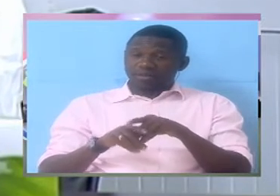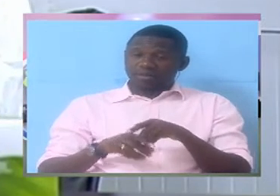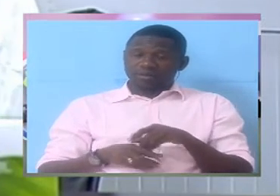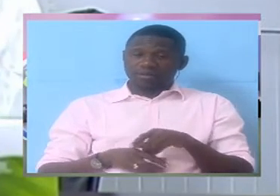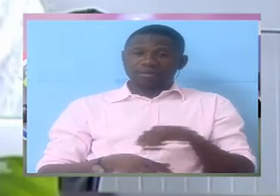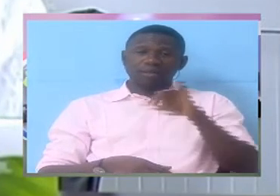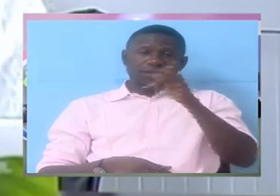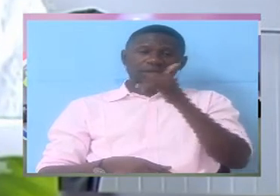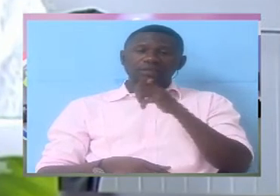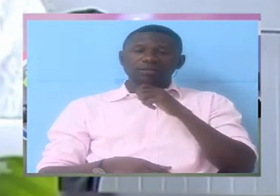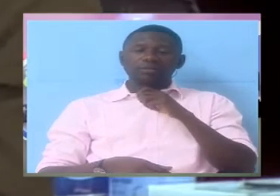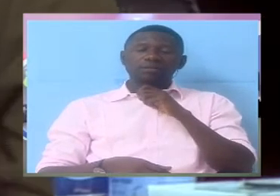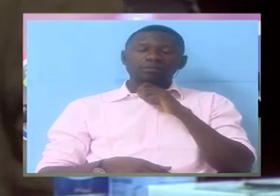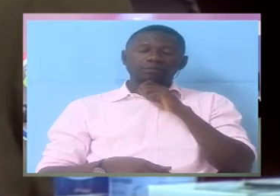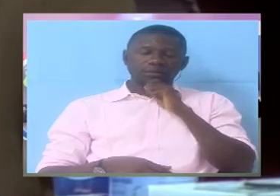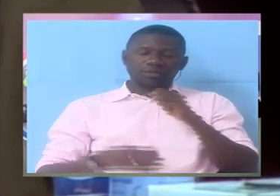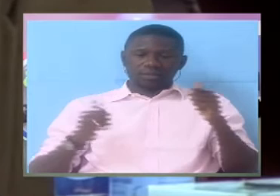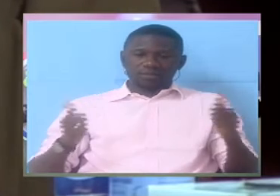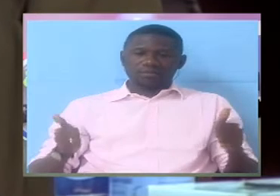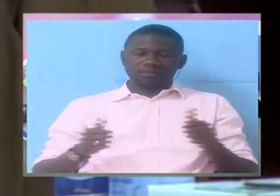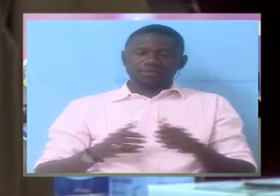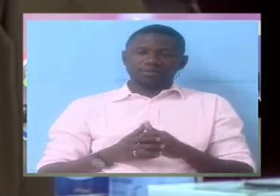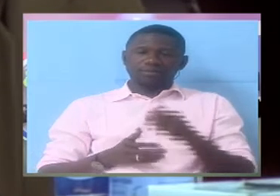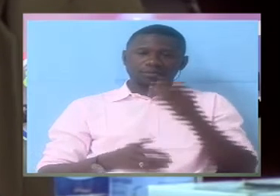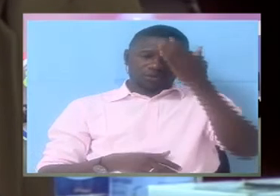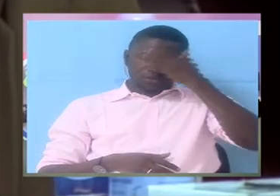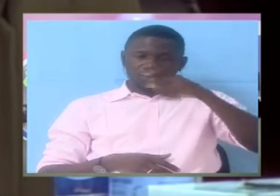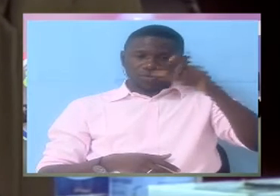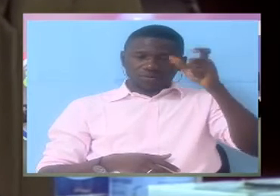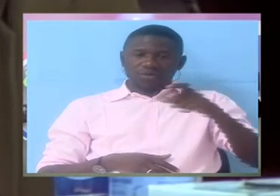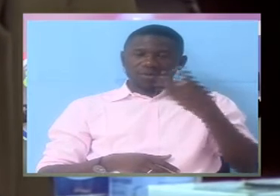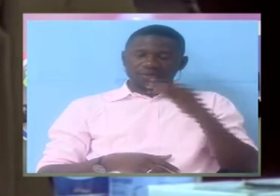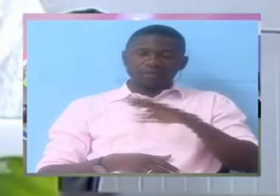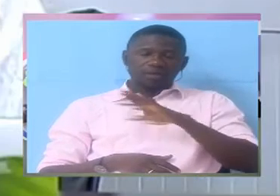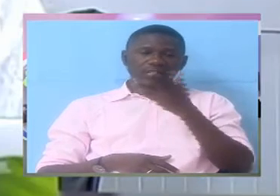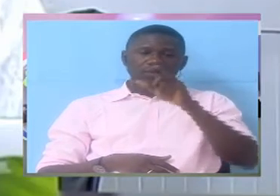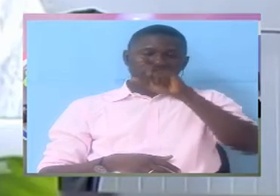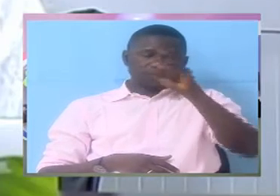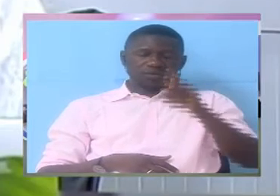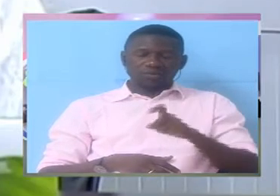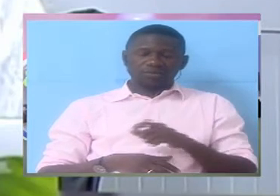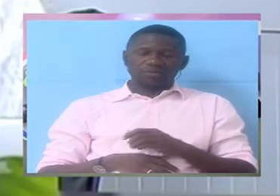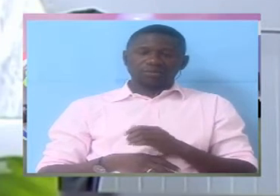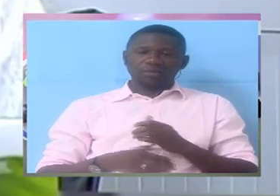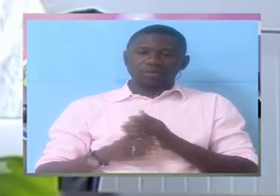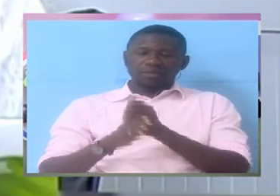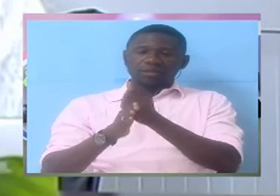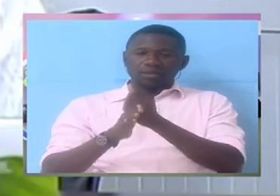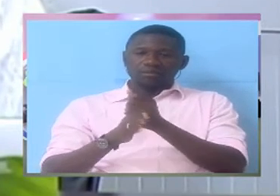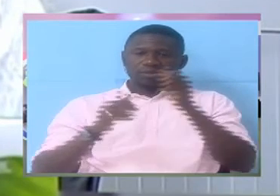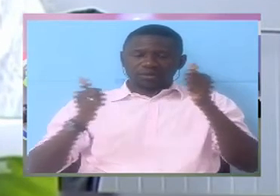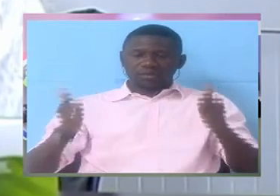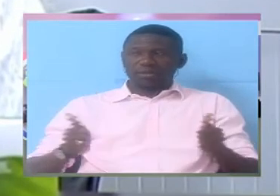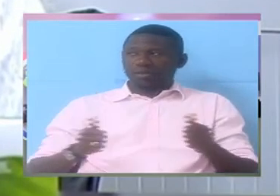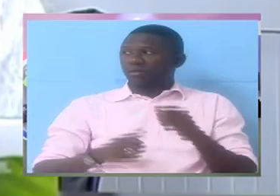Council. Ha, Council. Mr. Nassif, if you have any questions, please indicate. Deputy Chair, you have the floor.